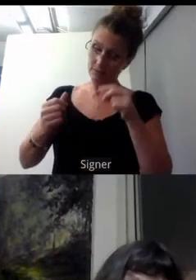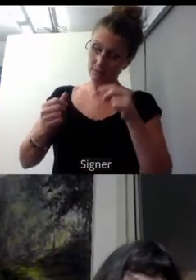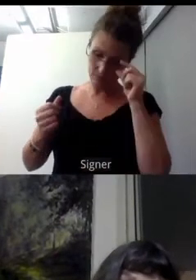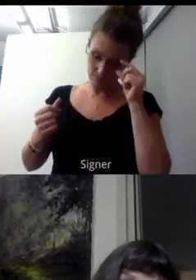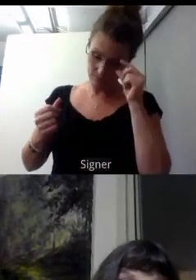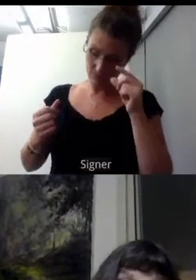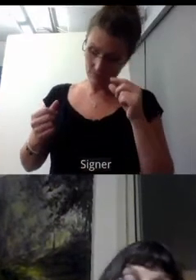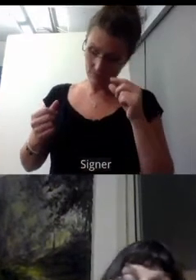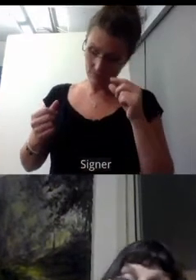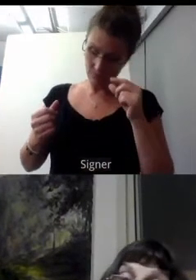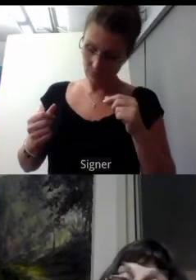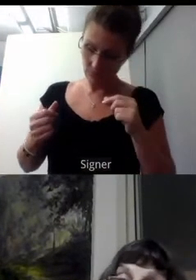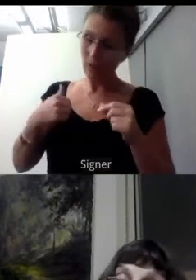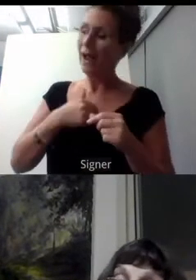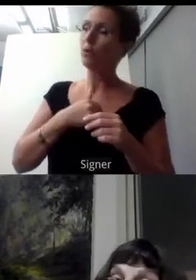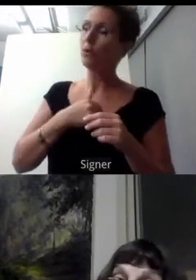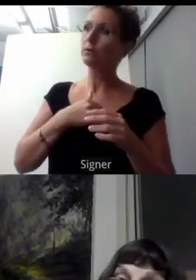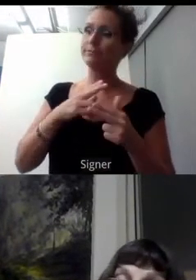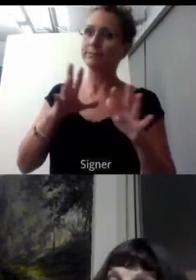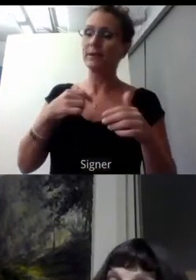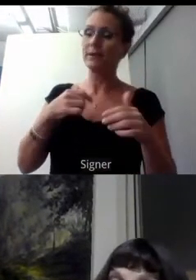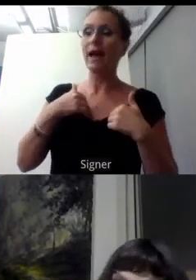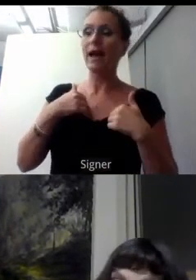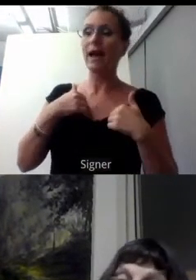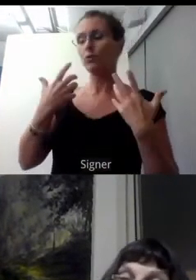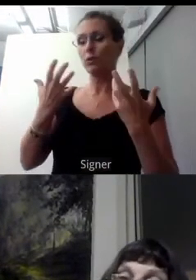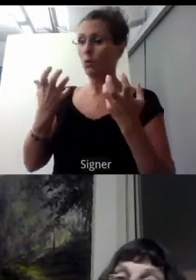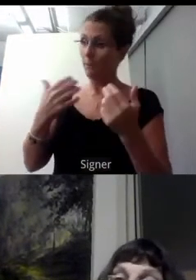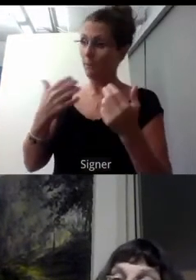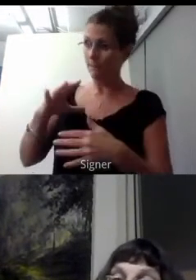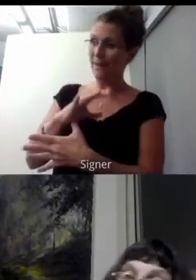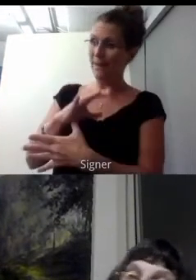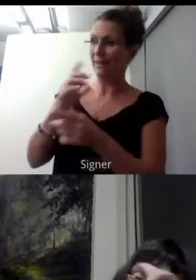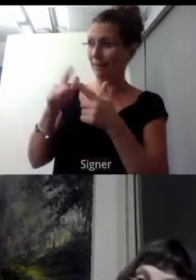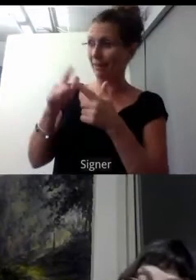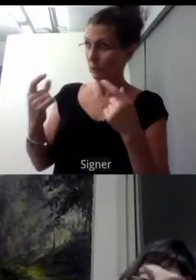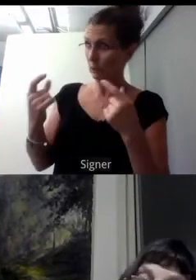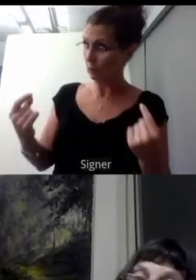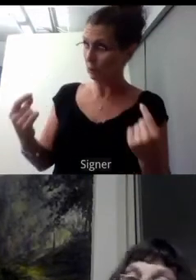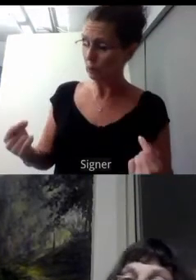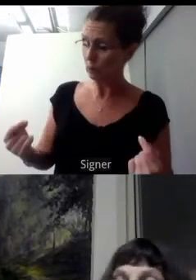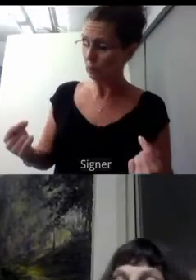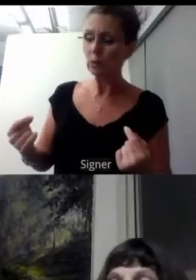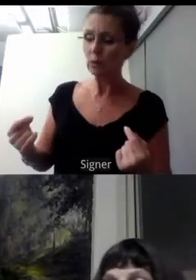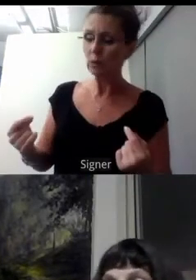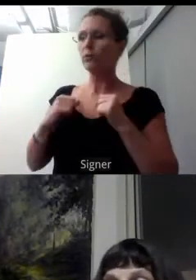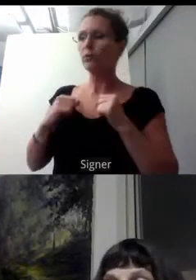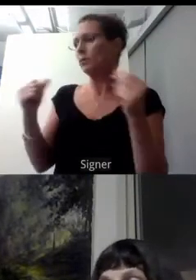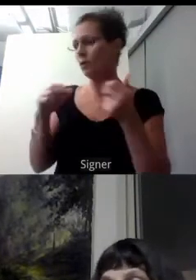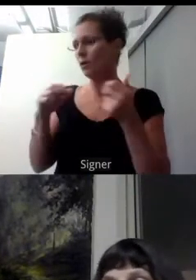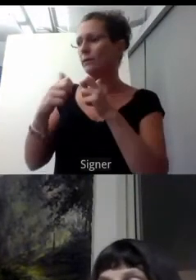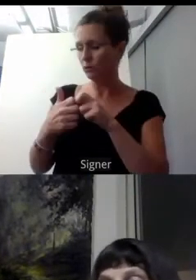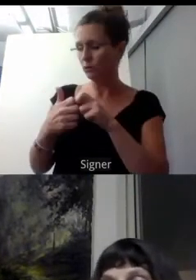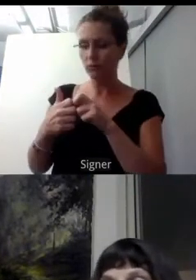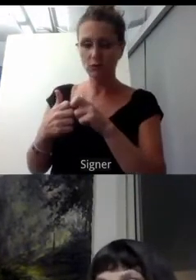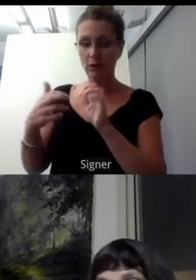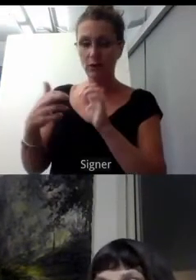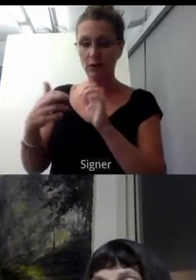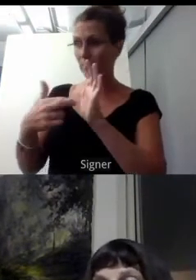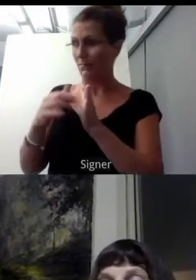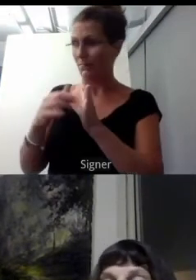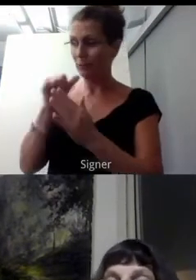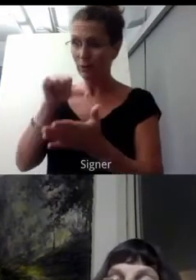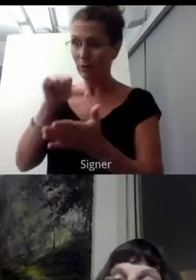either by representing them by phone or by letter or by any correspondence.